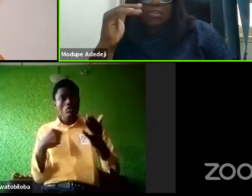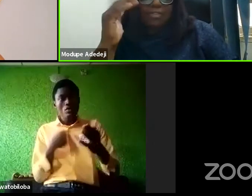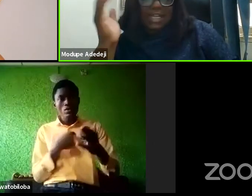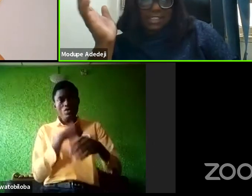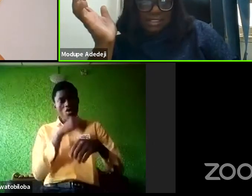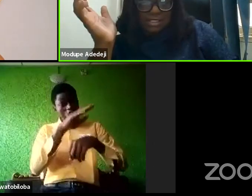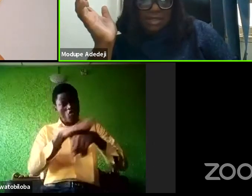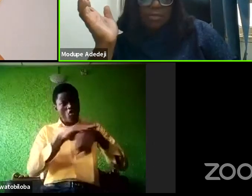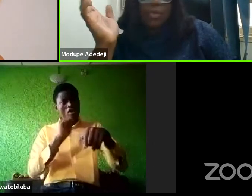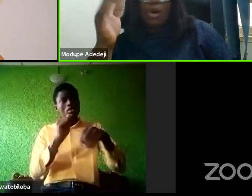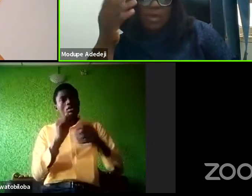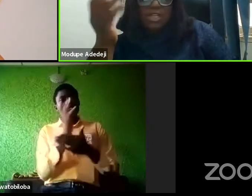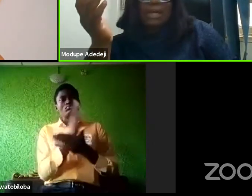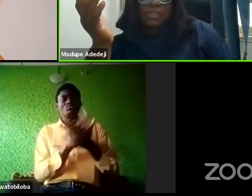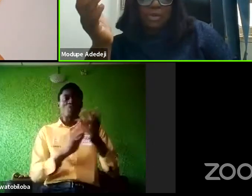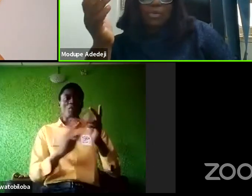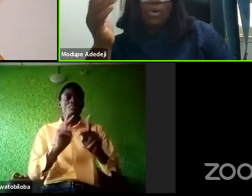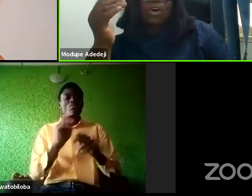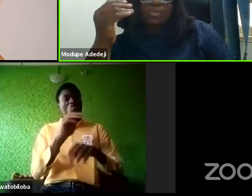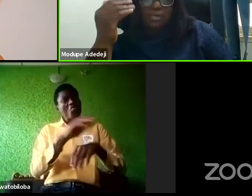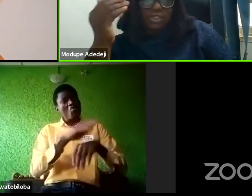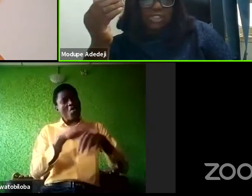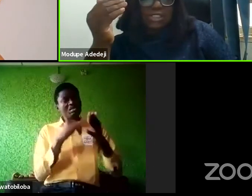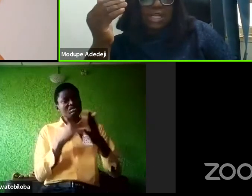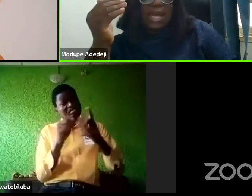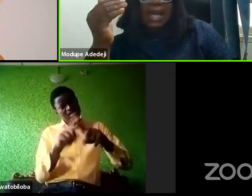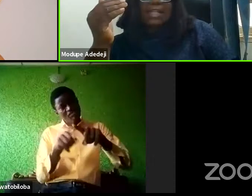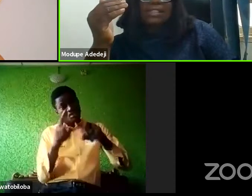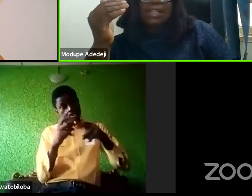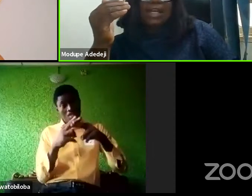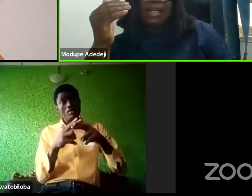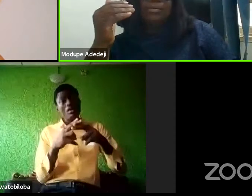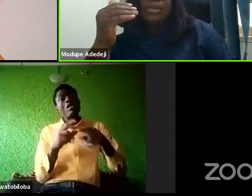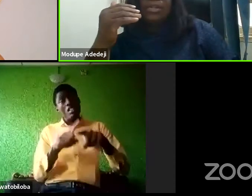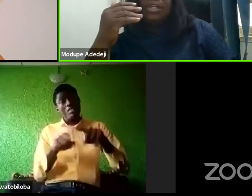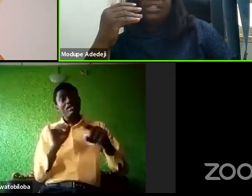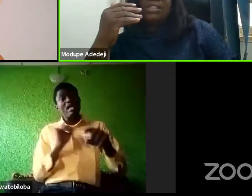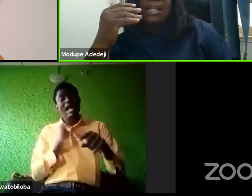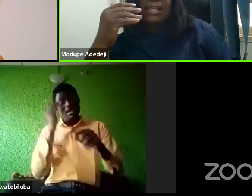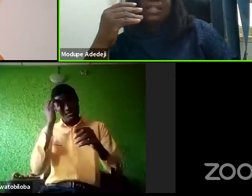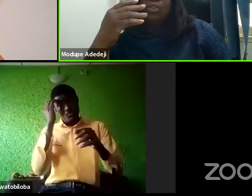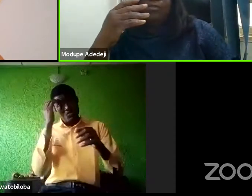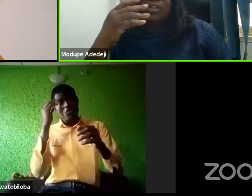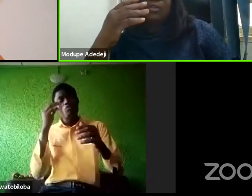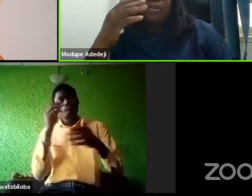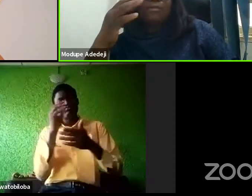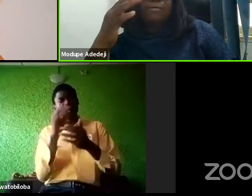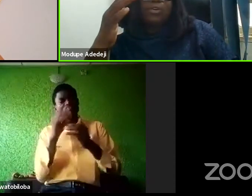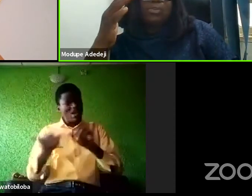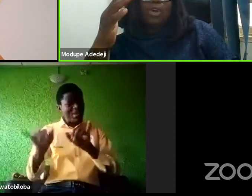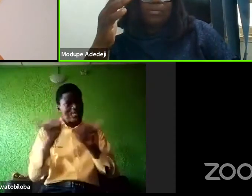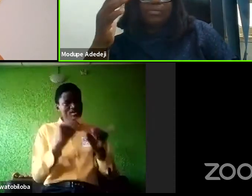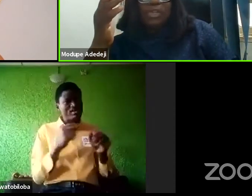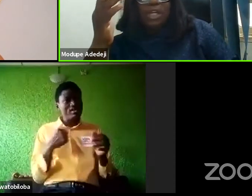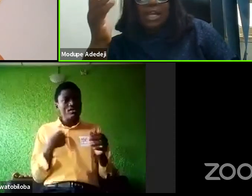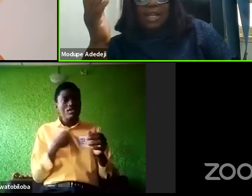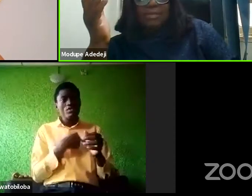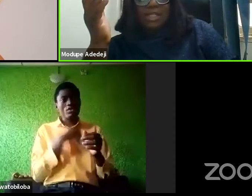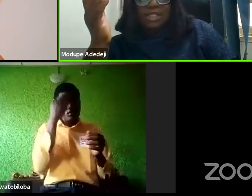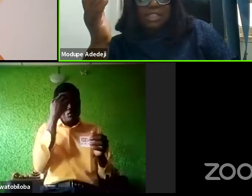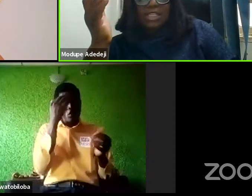call it hot flashes, but commonly I'm sure we know hot flushes. And it's like you first of all feel